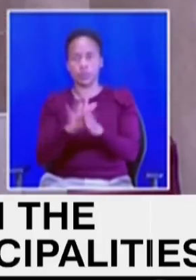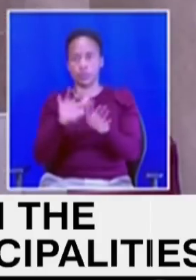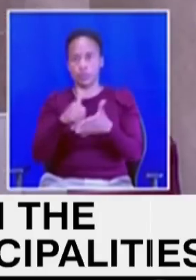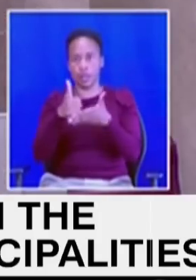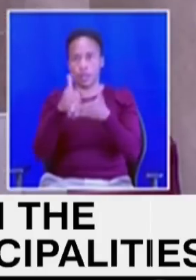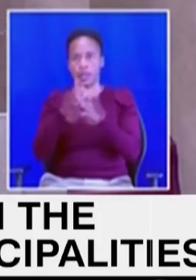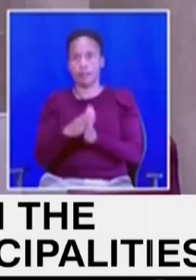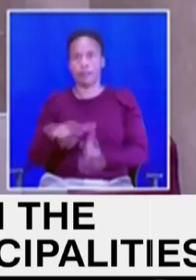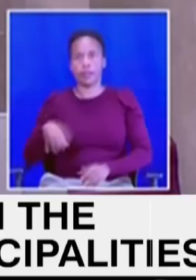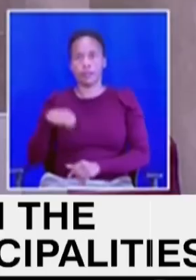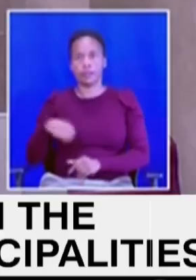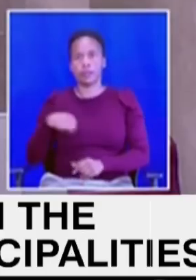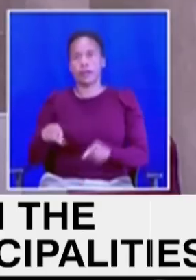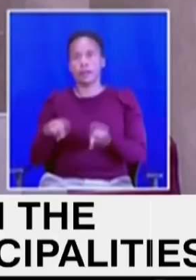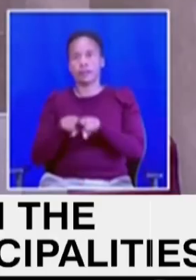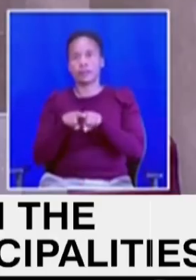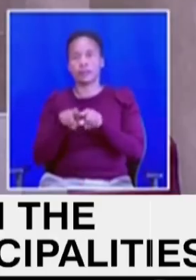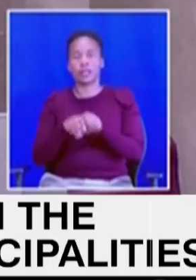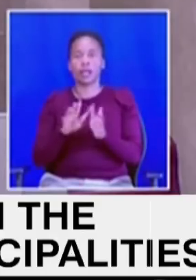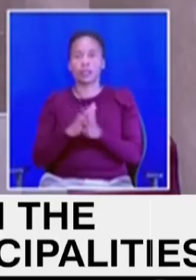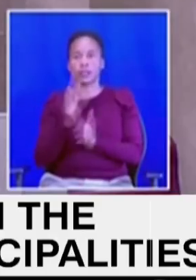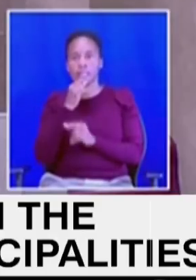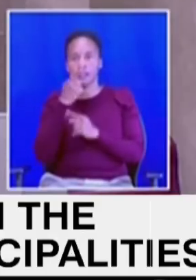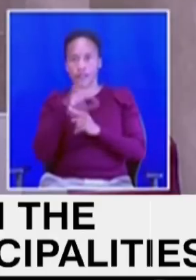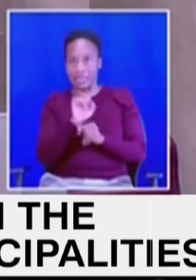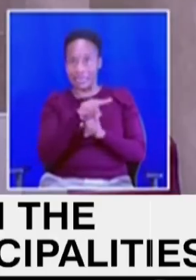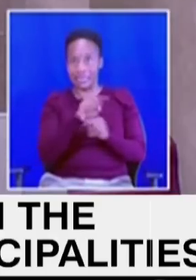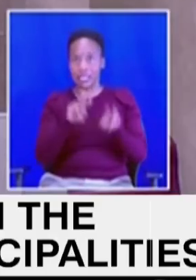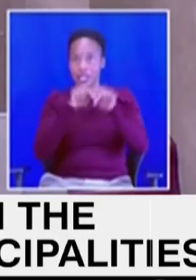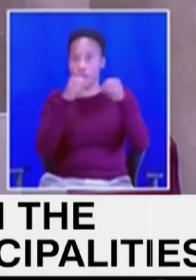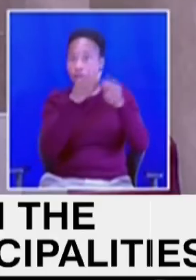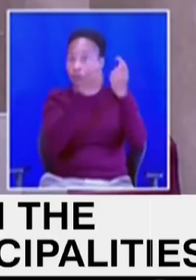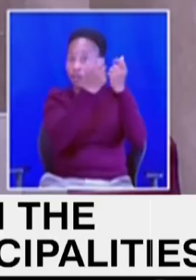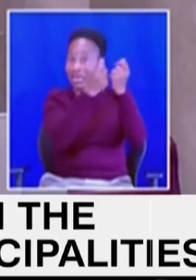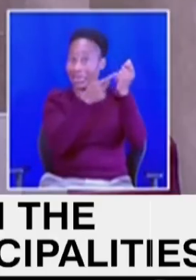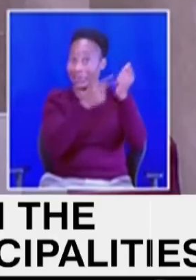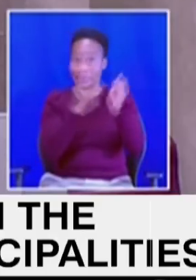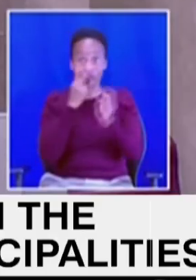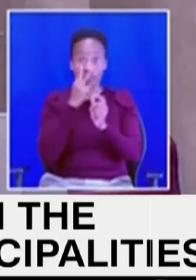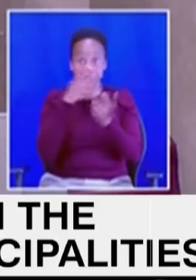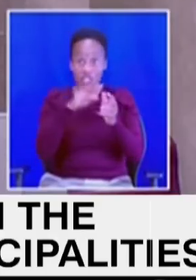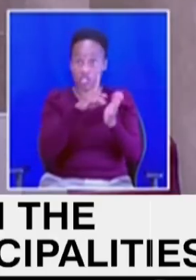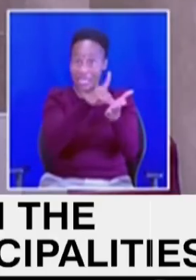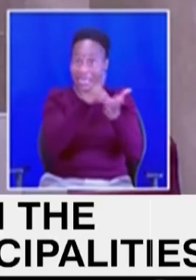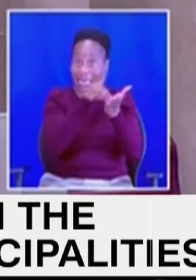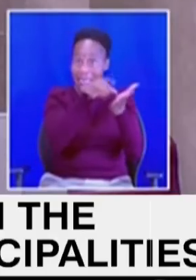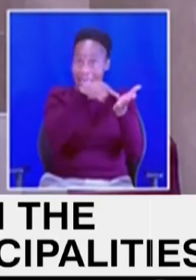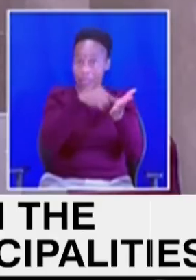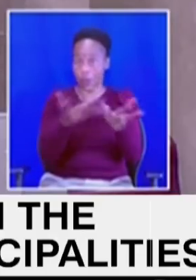as I said, that National Treasury has looked at the debts in municipalities,